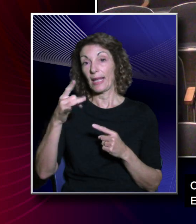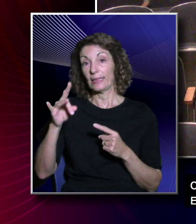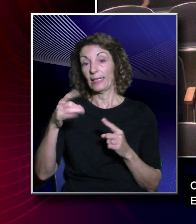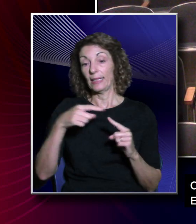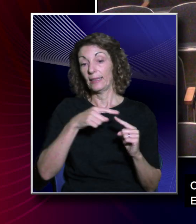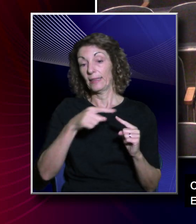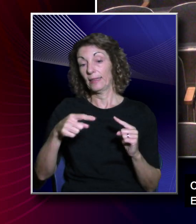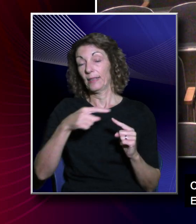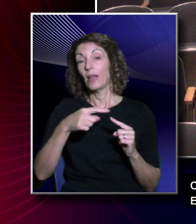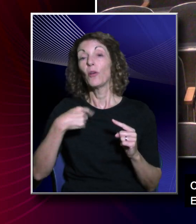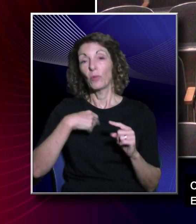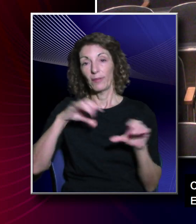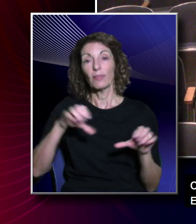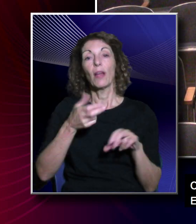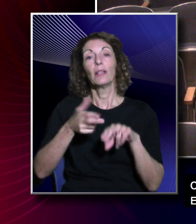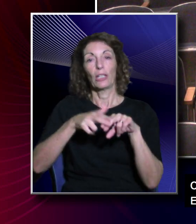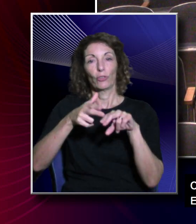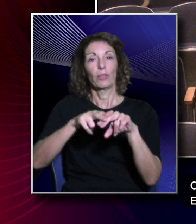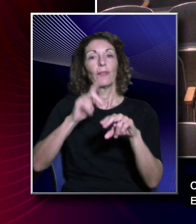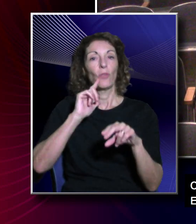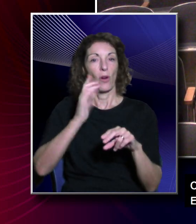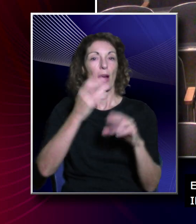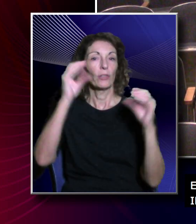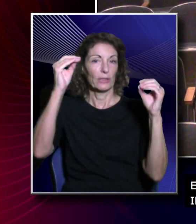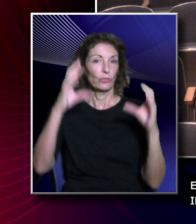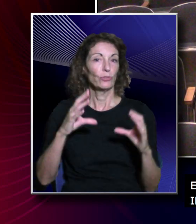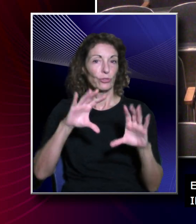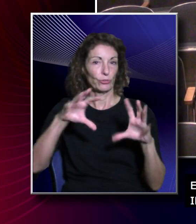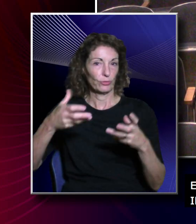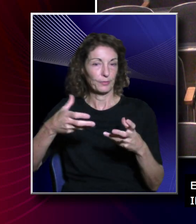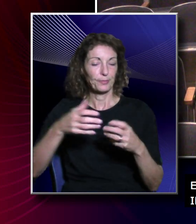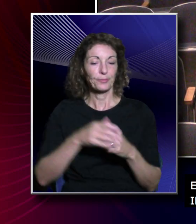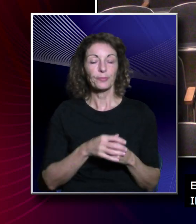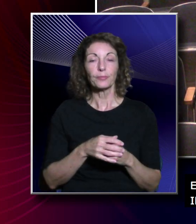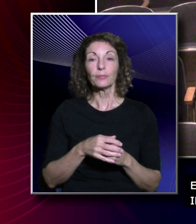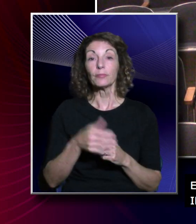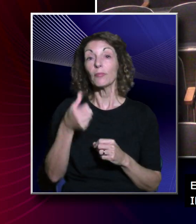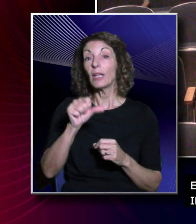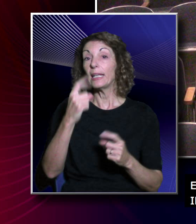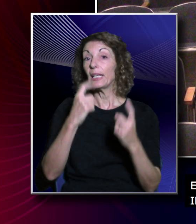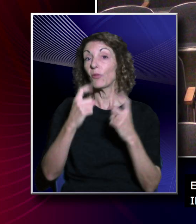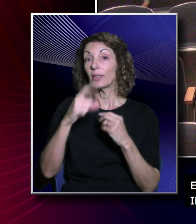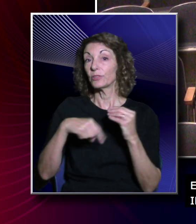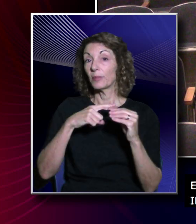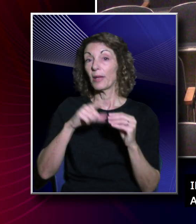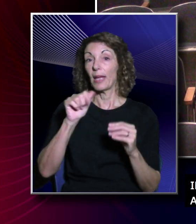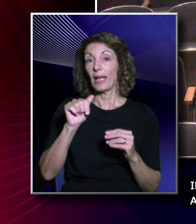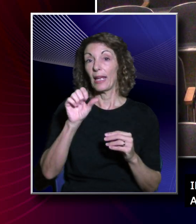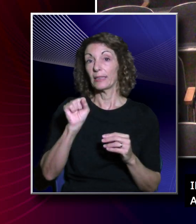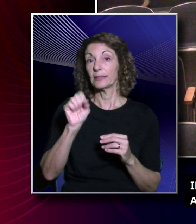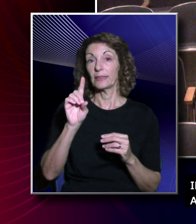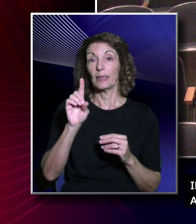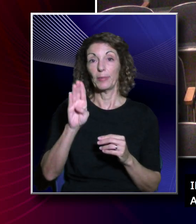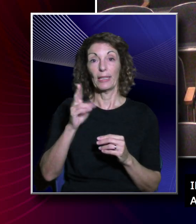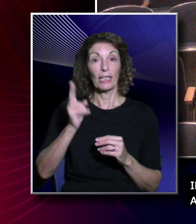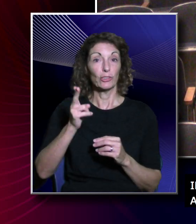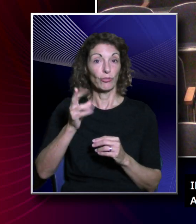done increases for our teachers. Any questions about our ASDB history of pay increases before I move on